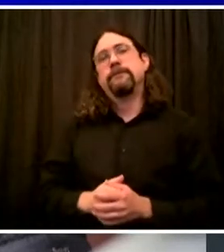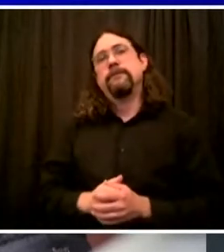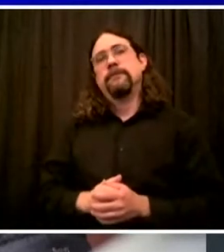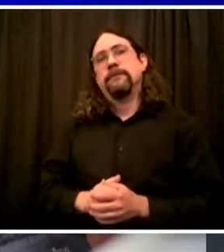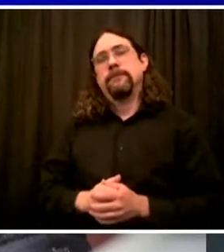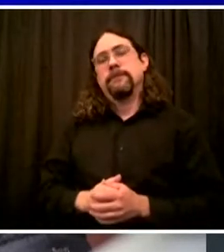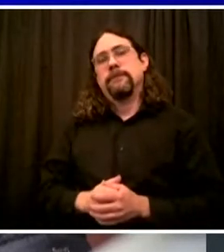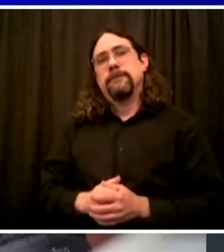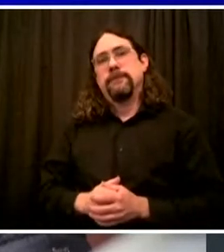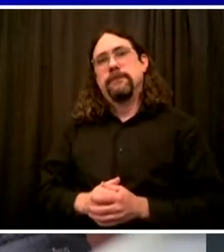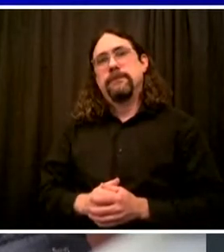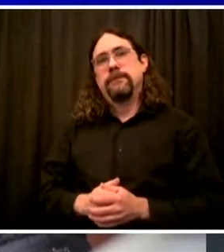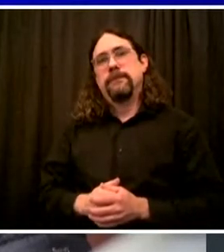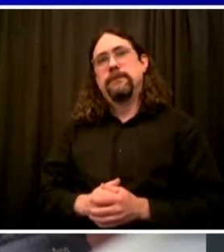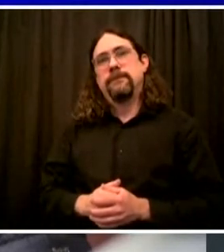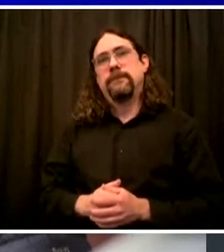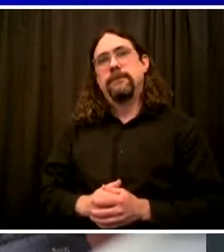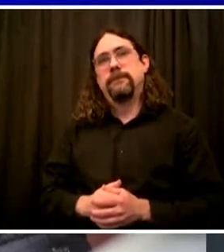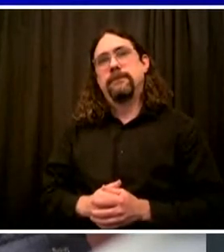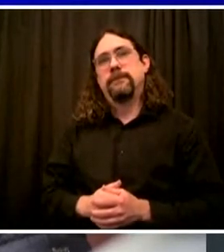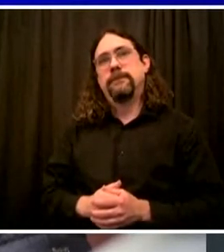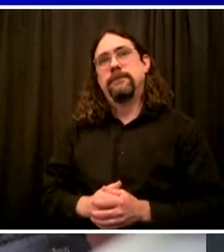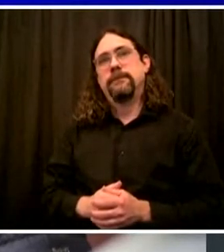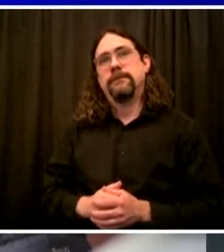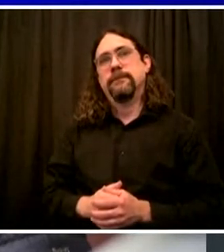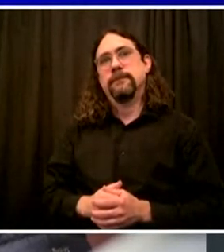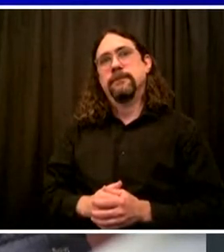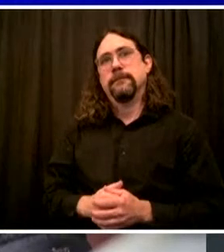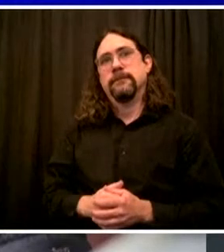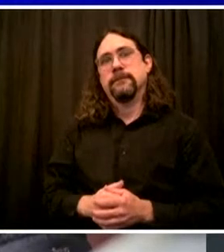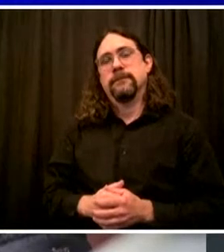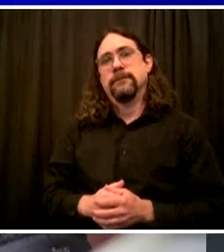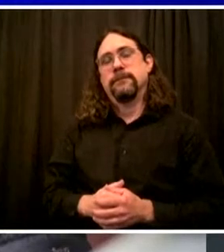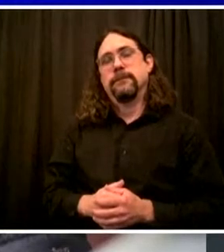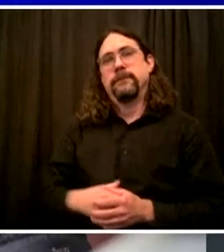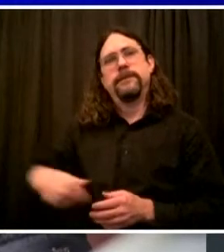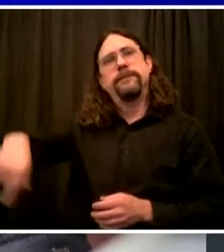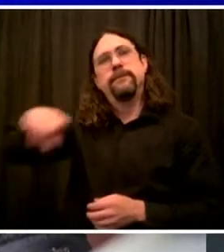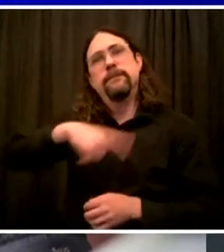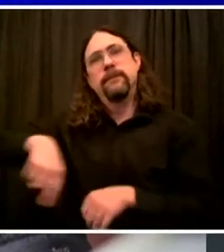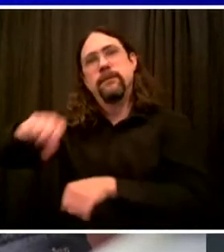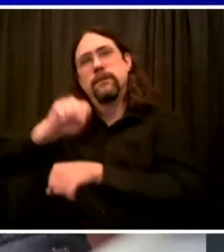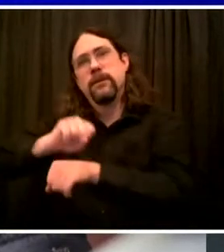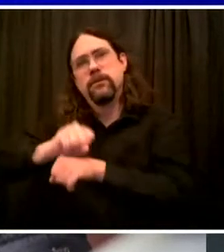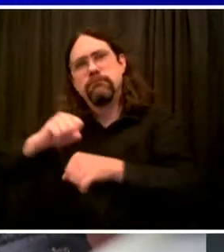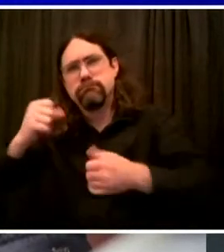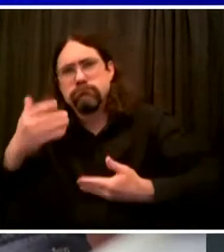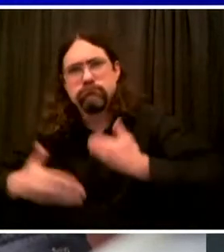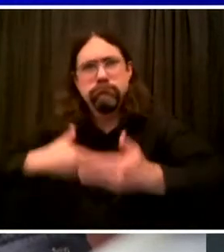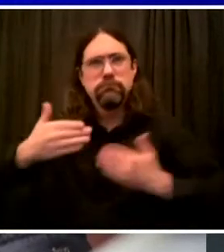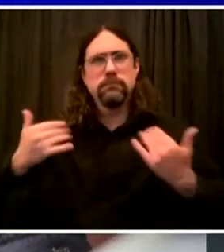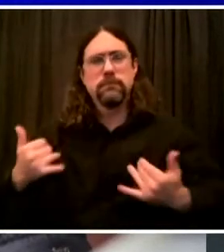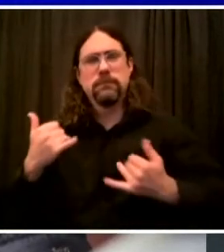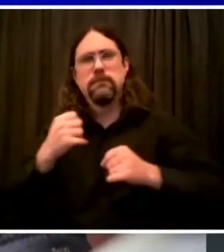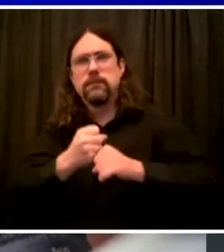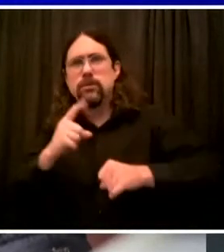that more and more people, thank God, are safe, and fewer people are ending up in the